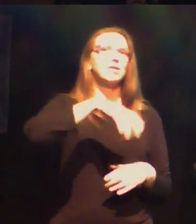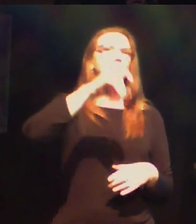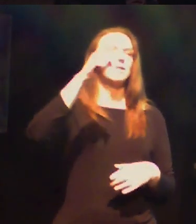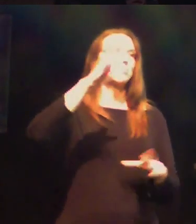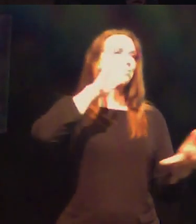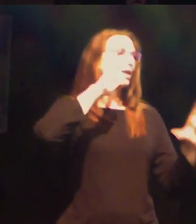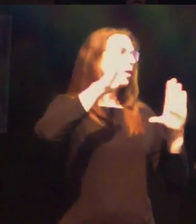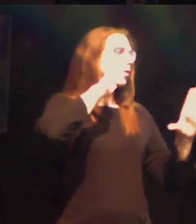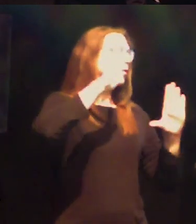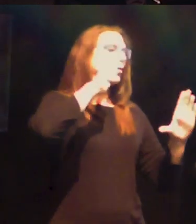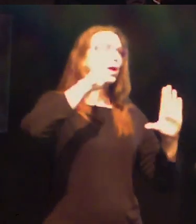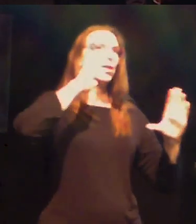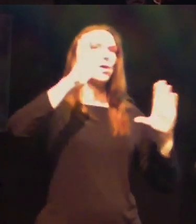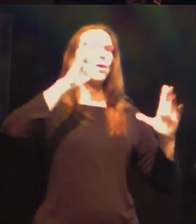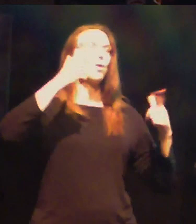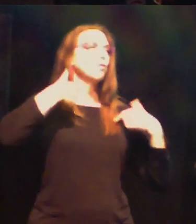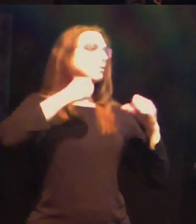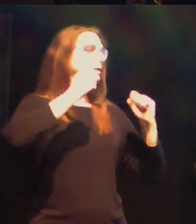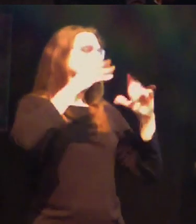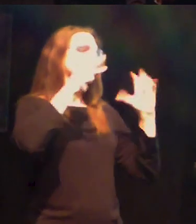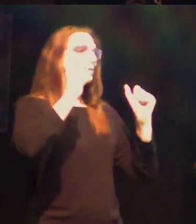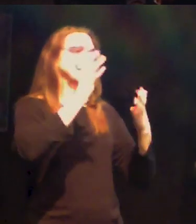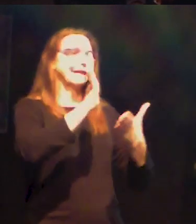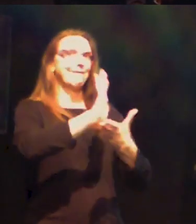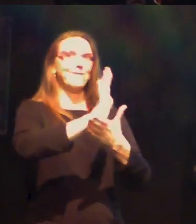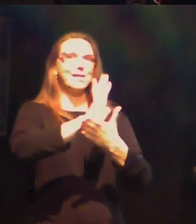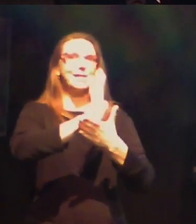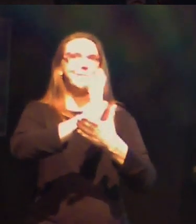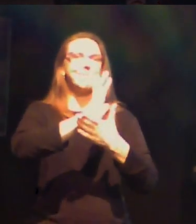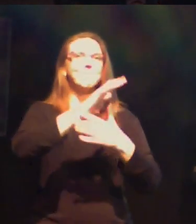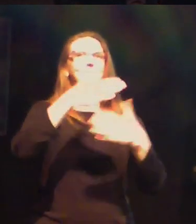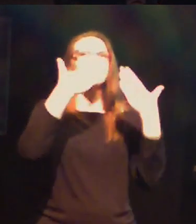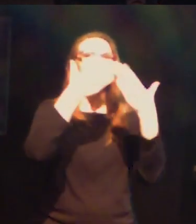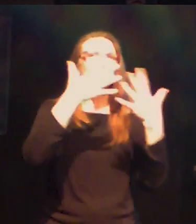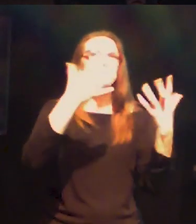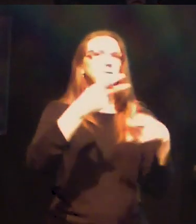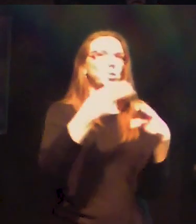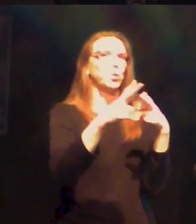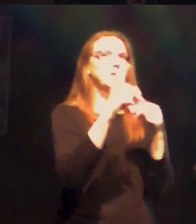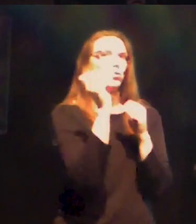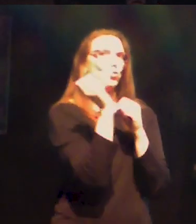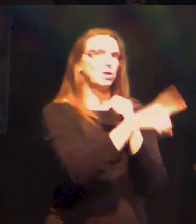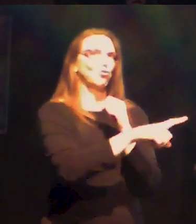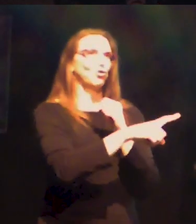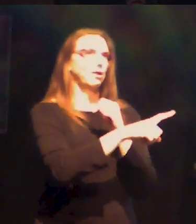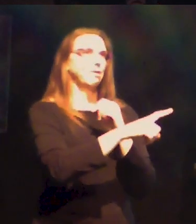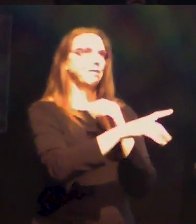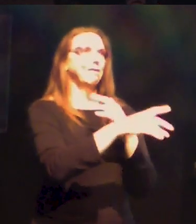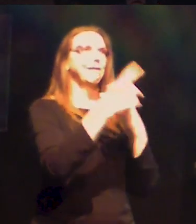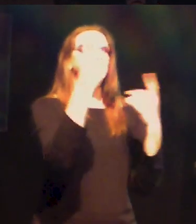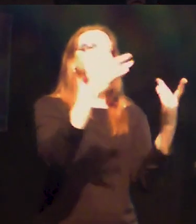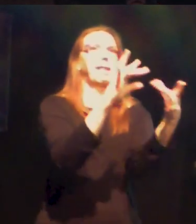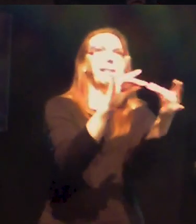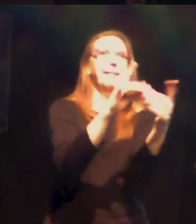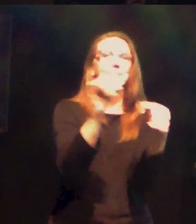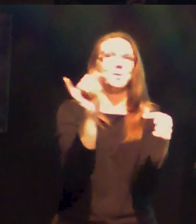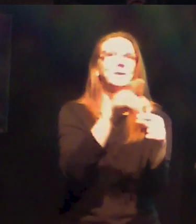around. Hello. What an incredible film. Thank you so much. I have a quick question and something to say